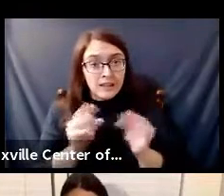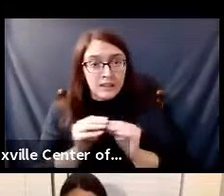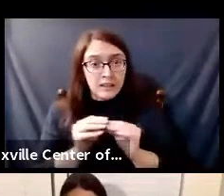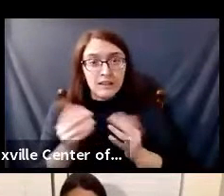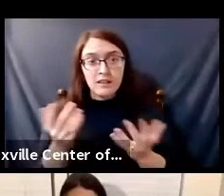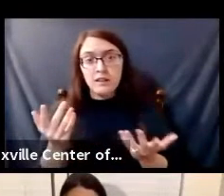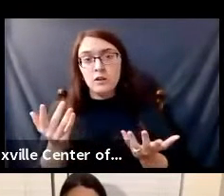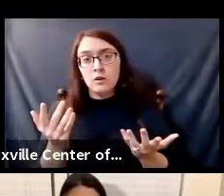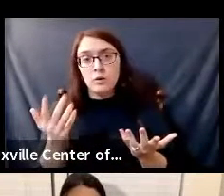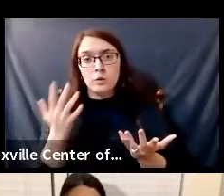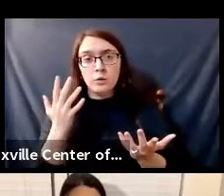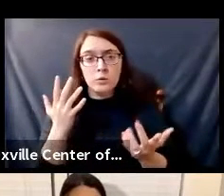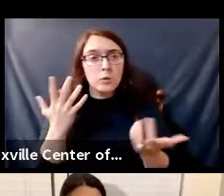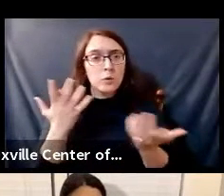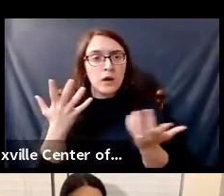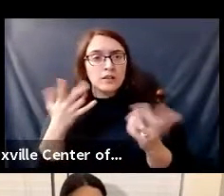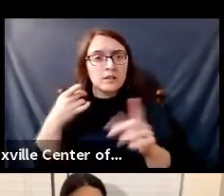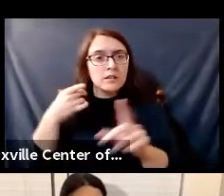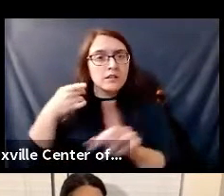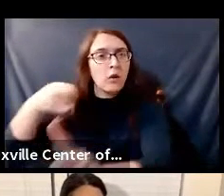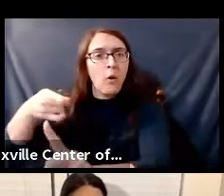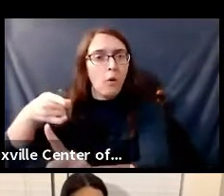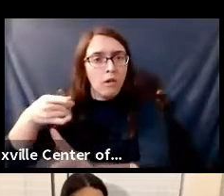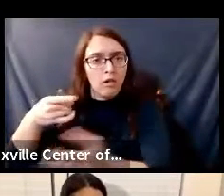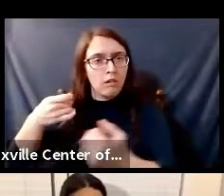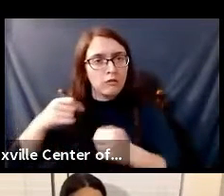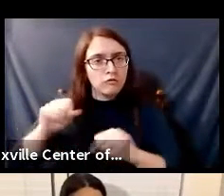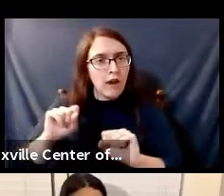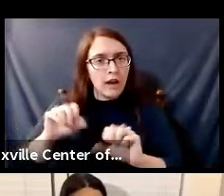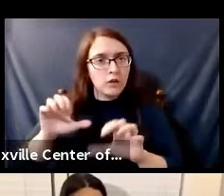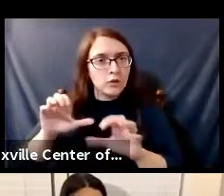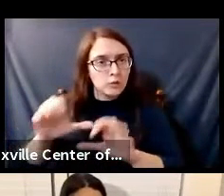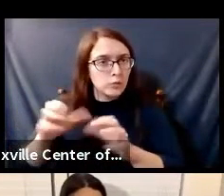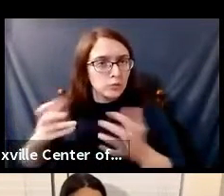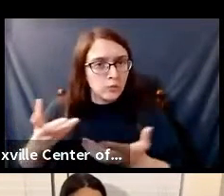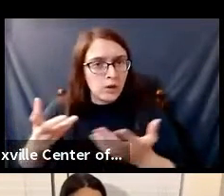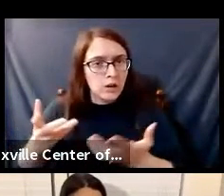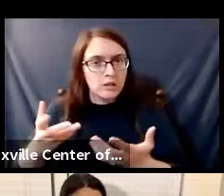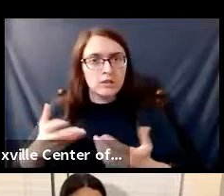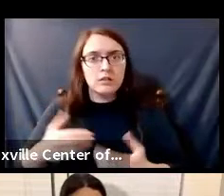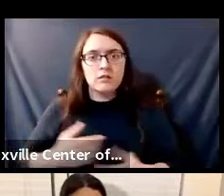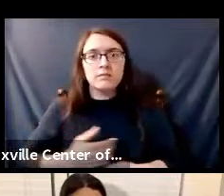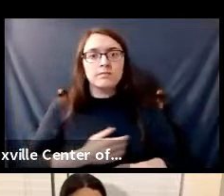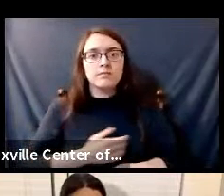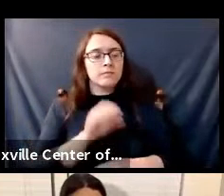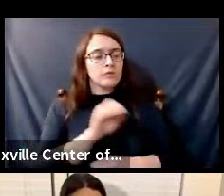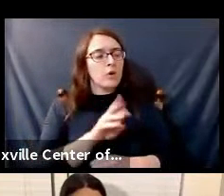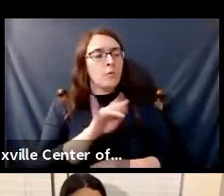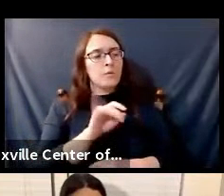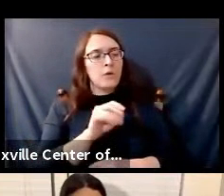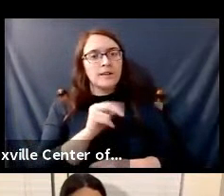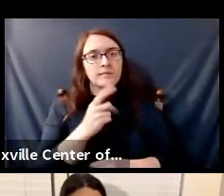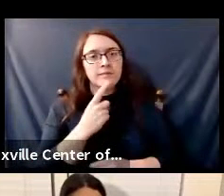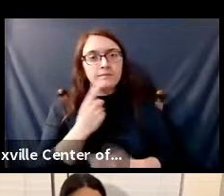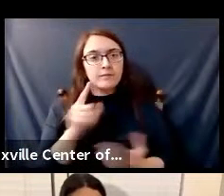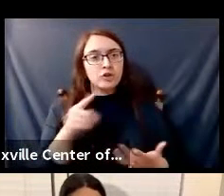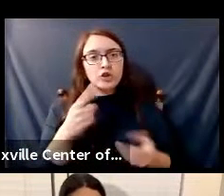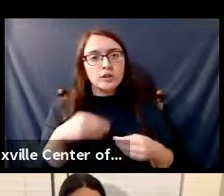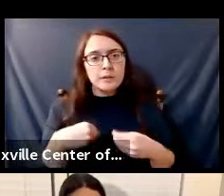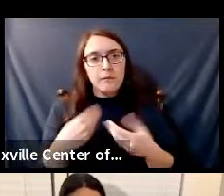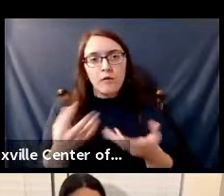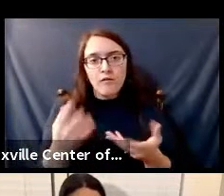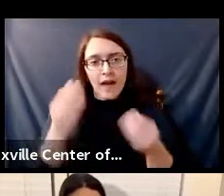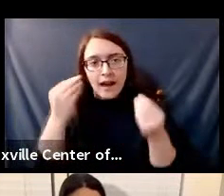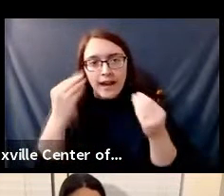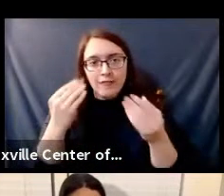kind of the end game of trying to accomplish? I think the only thing would be just more providing information to the